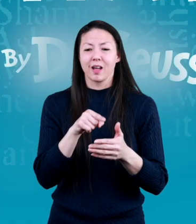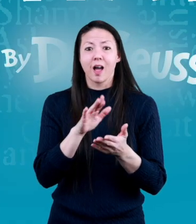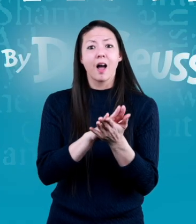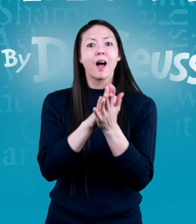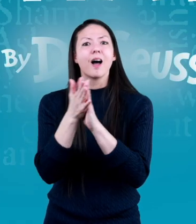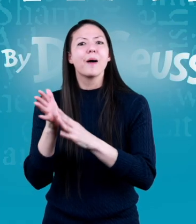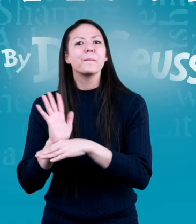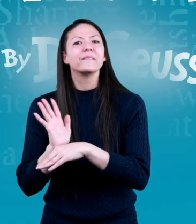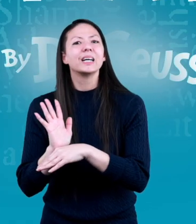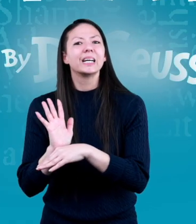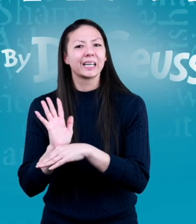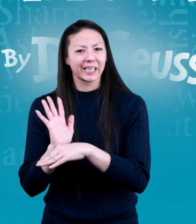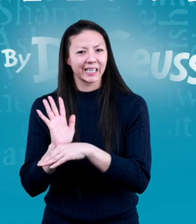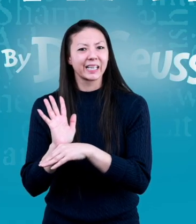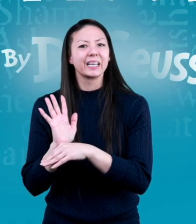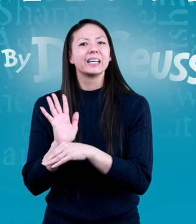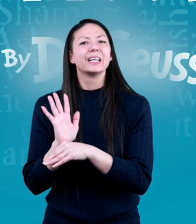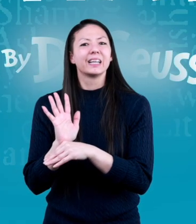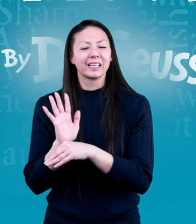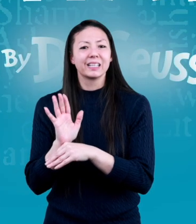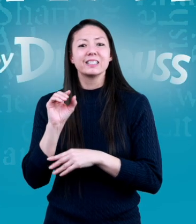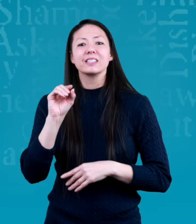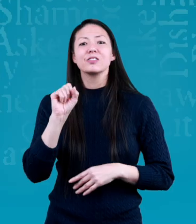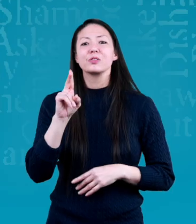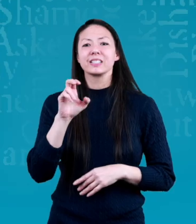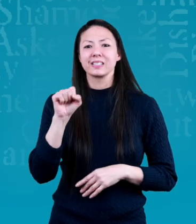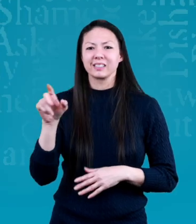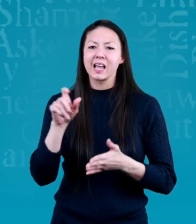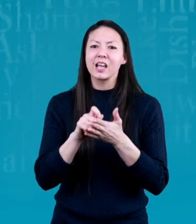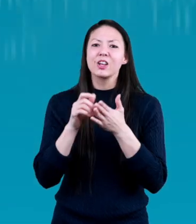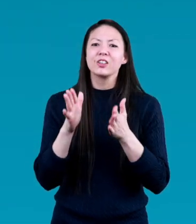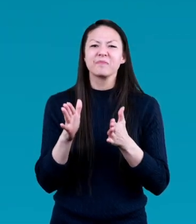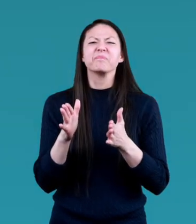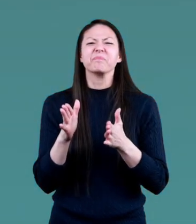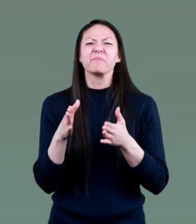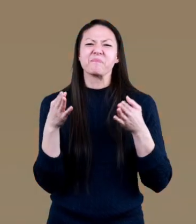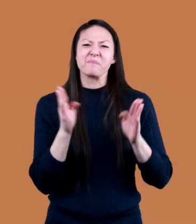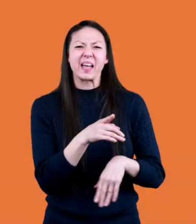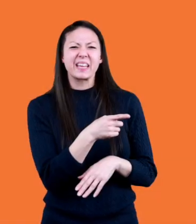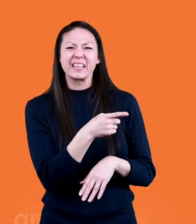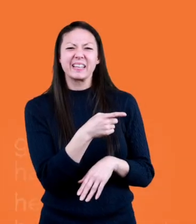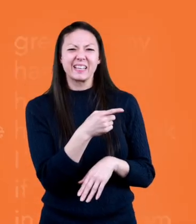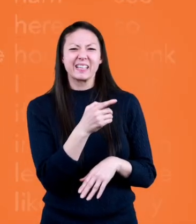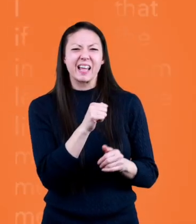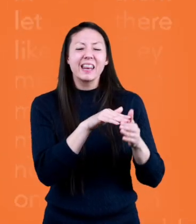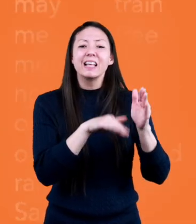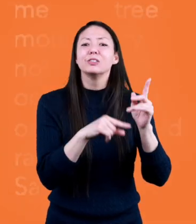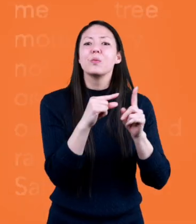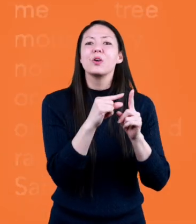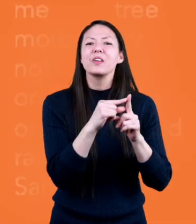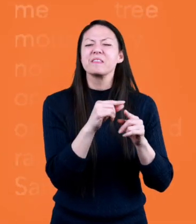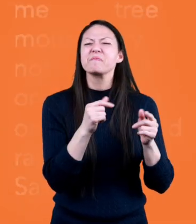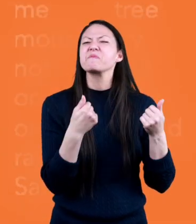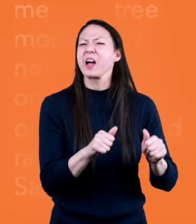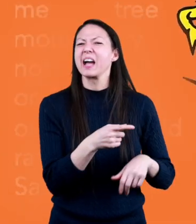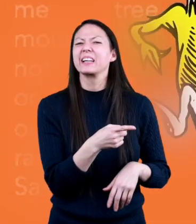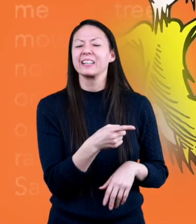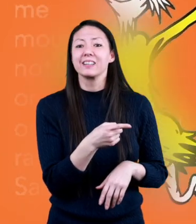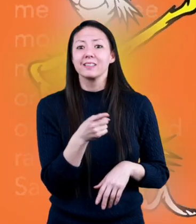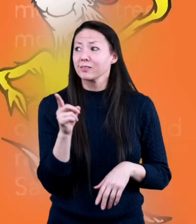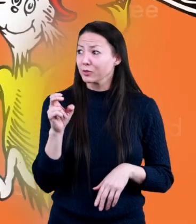also made into a movie. Seuss's editor bet him that he couldn't write a book using even less words than